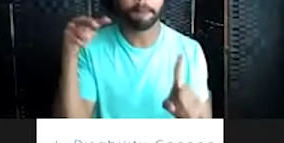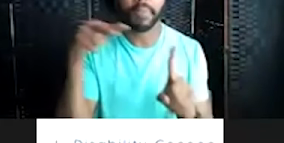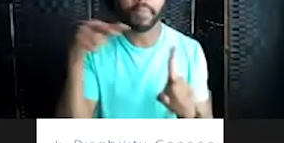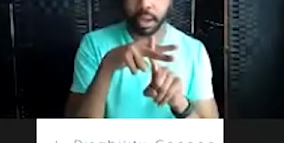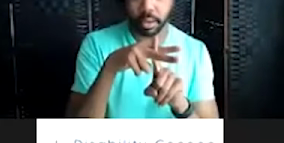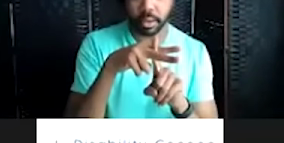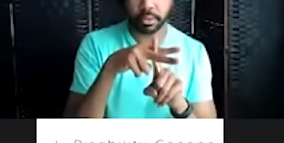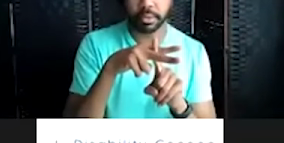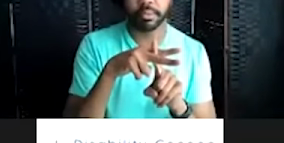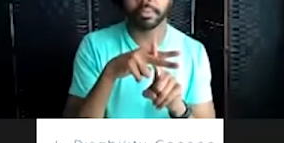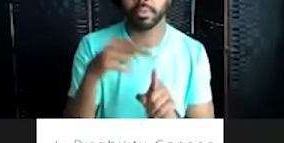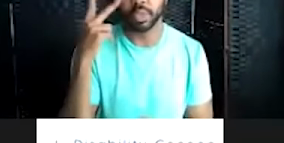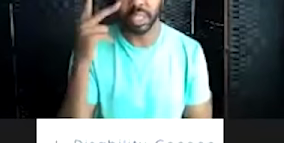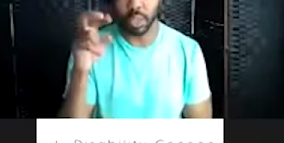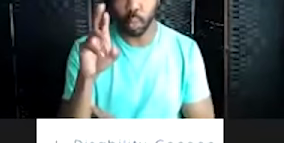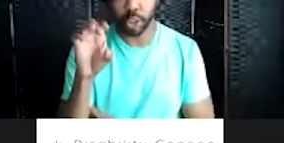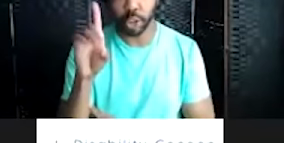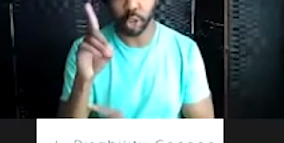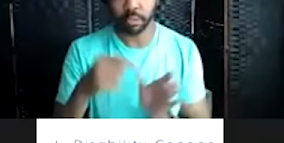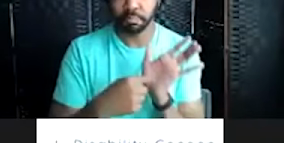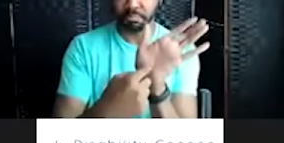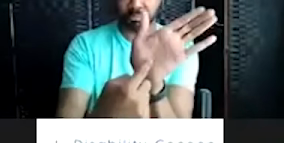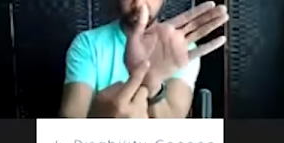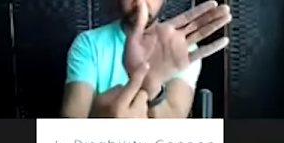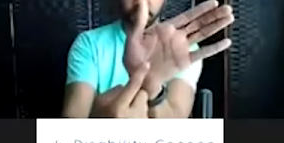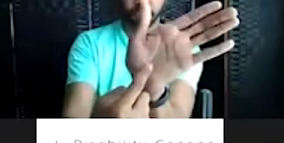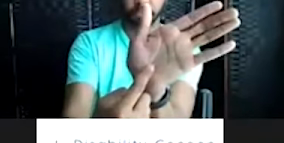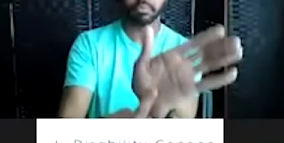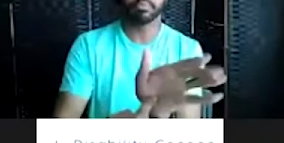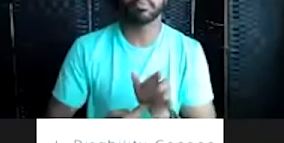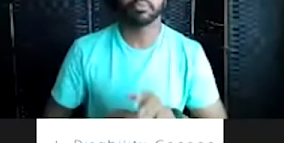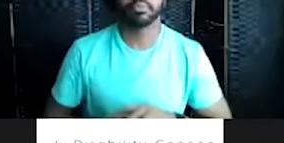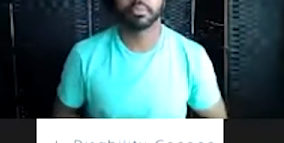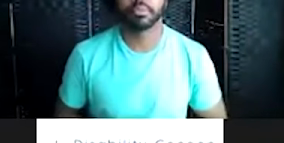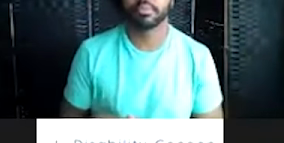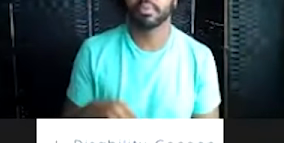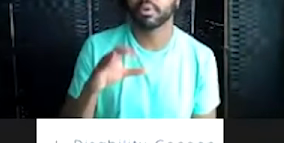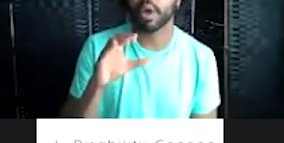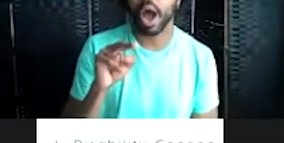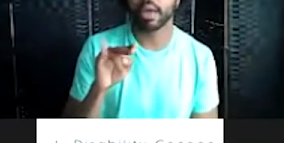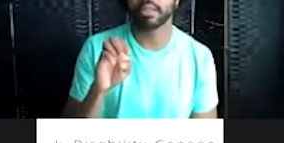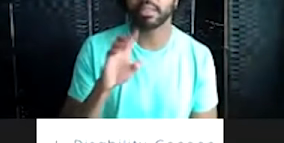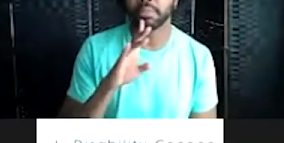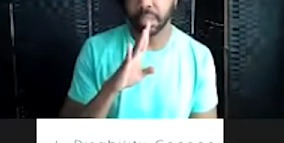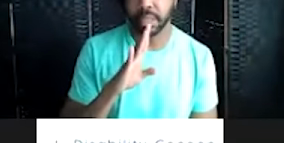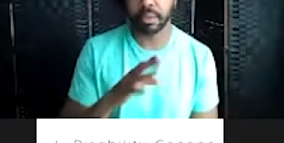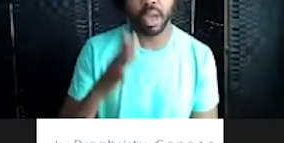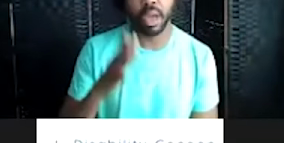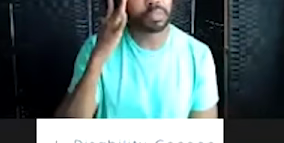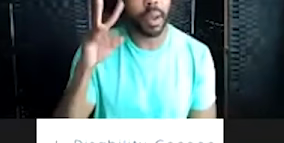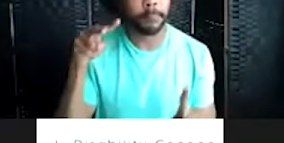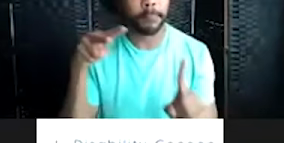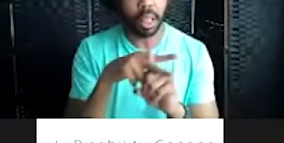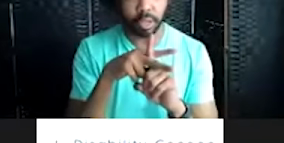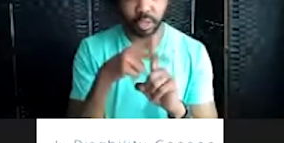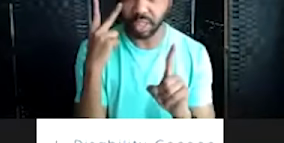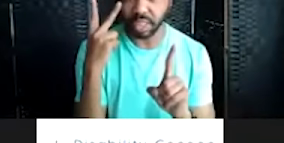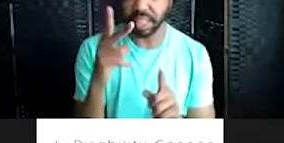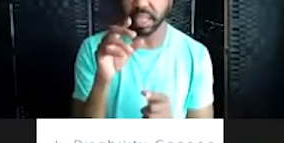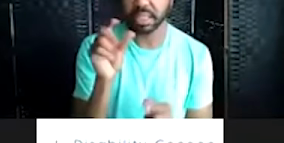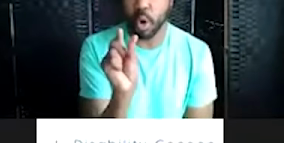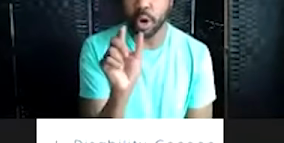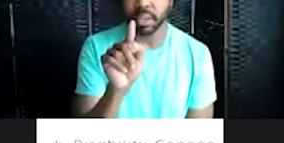get it closer. So for the smart plugs, what you're looking at is a little device that allows you to plug an